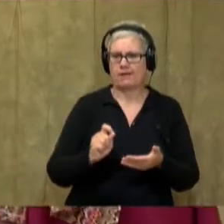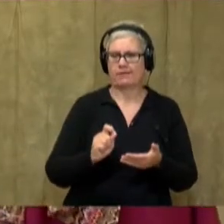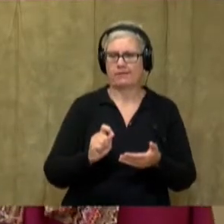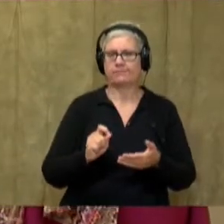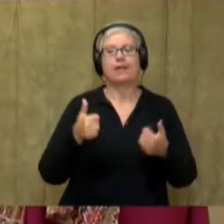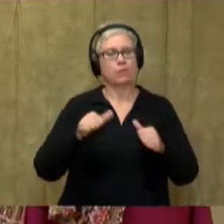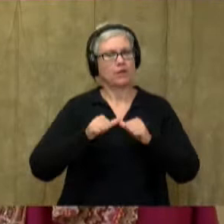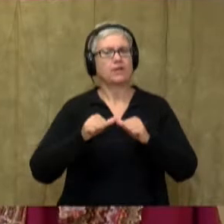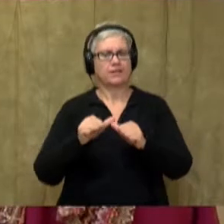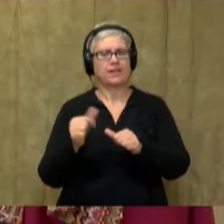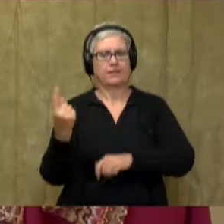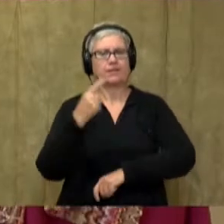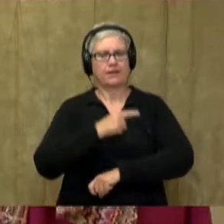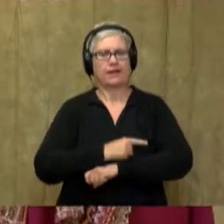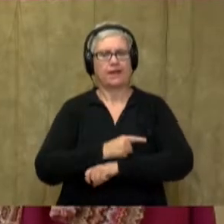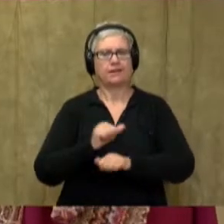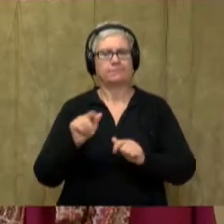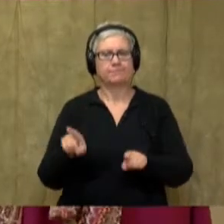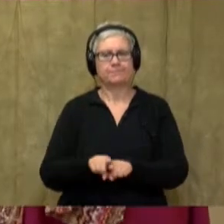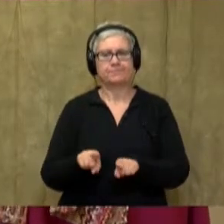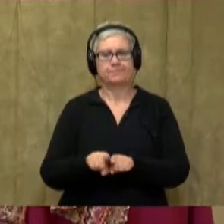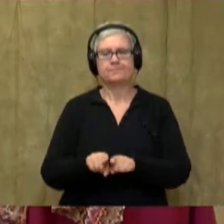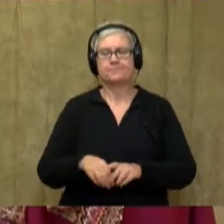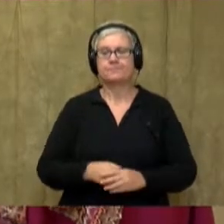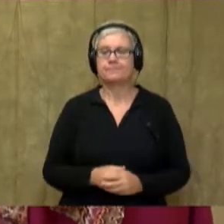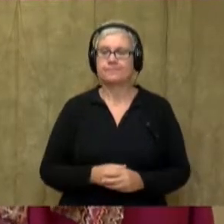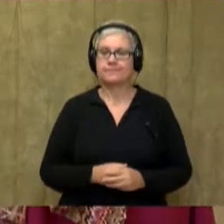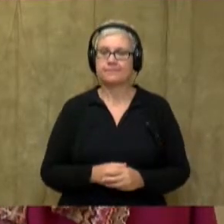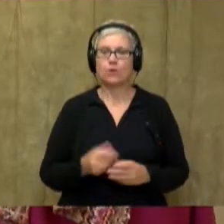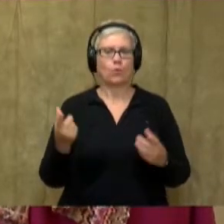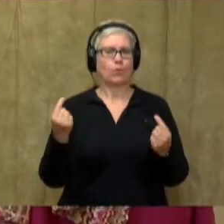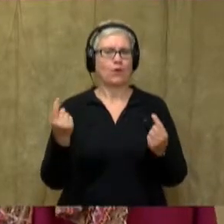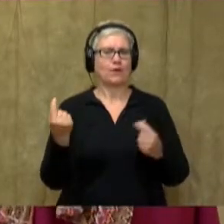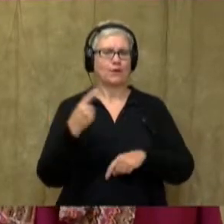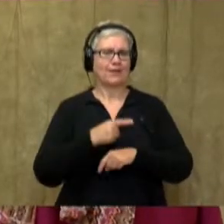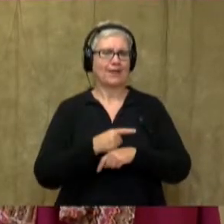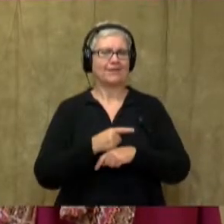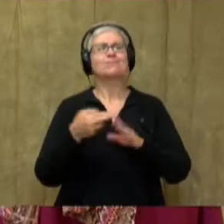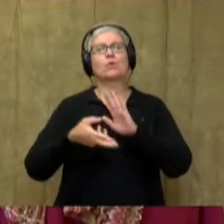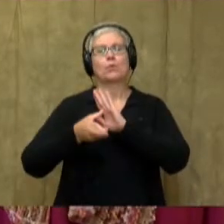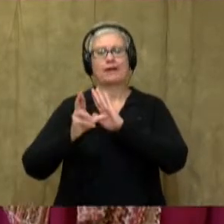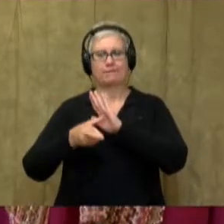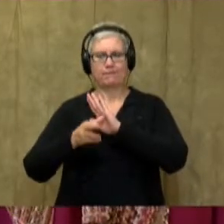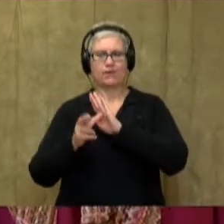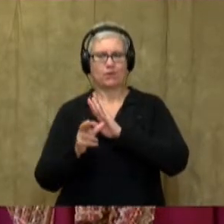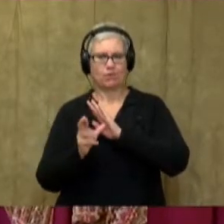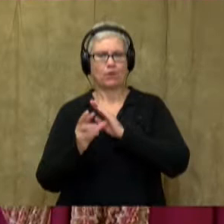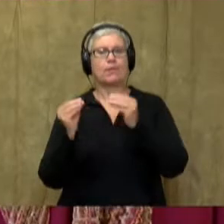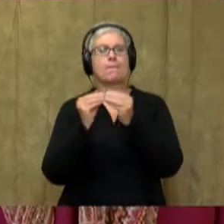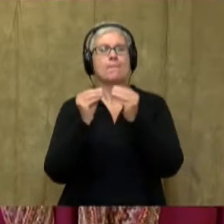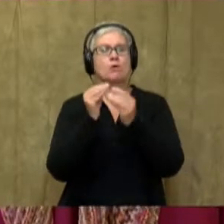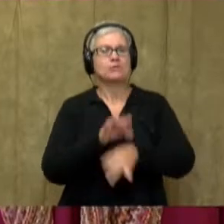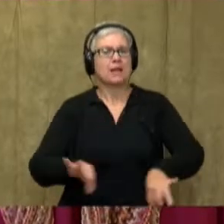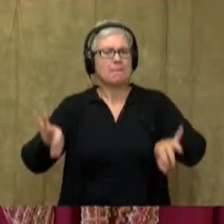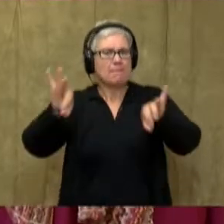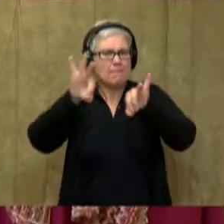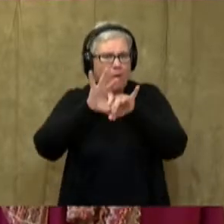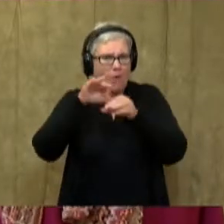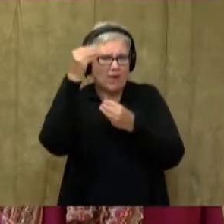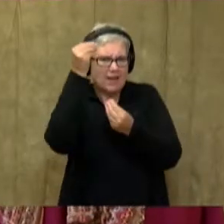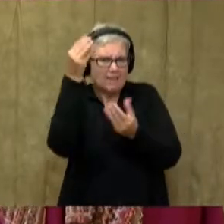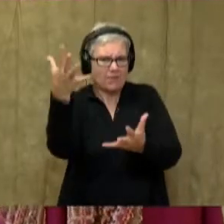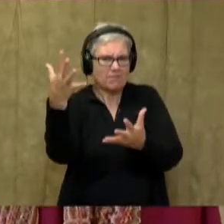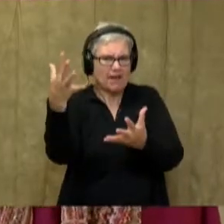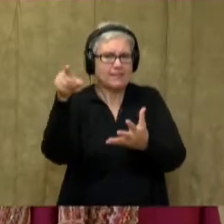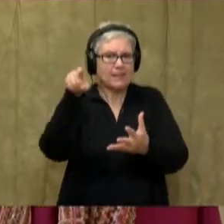going to continue with that today. And what I really want to do today is just review with you some of the most important information that